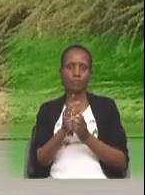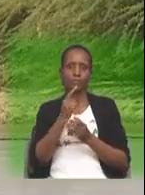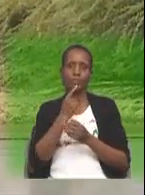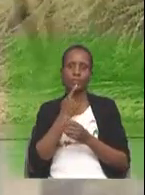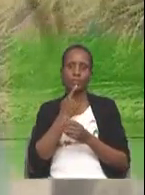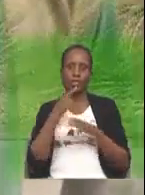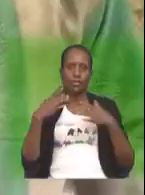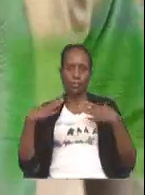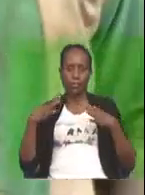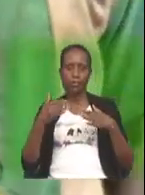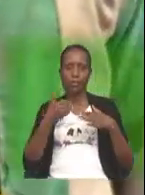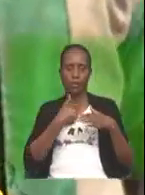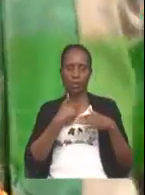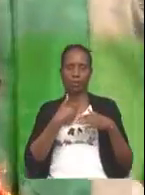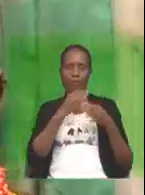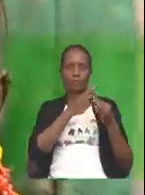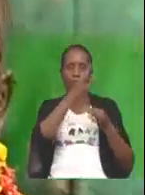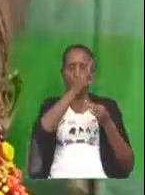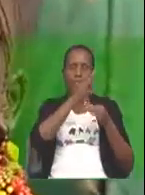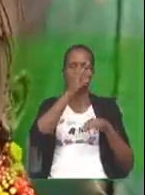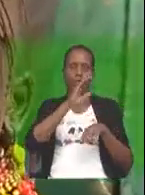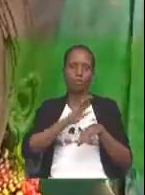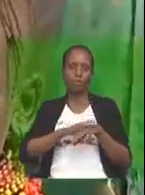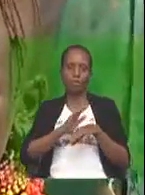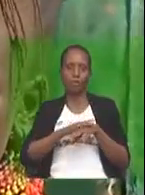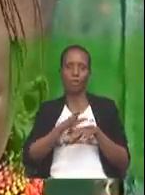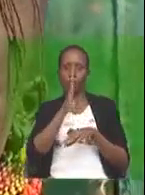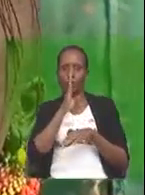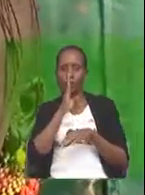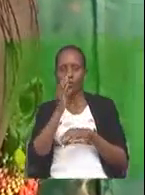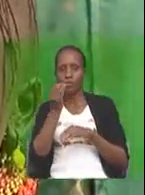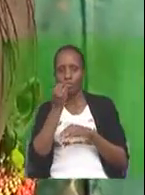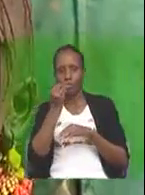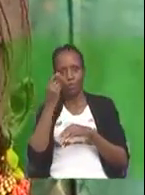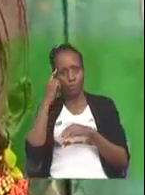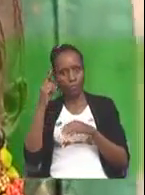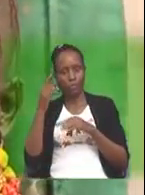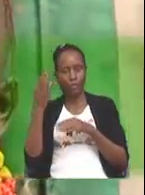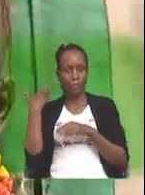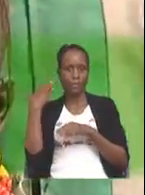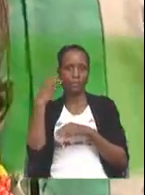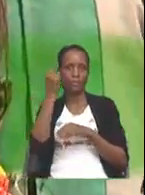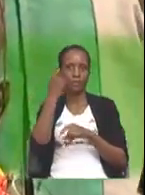The Turkana people have been dependent on relief food for the last 5 decades.